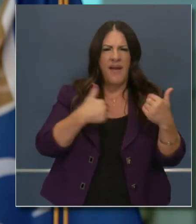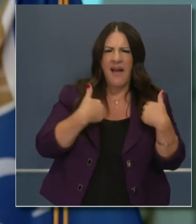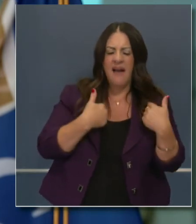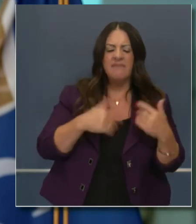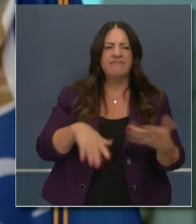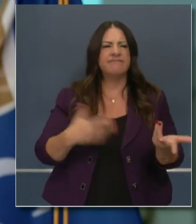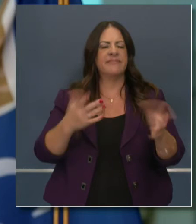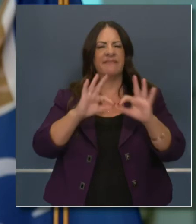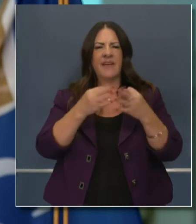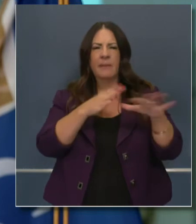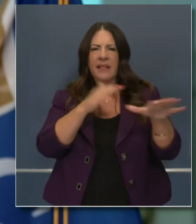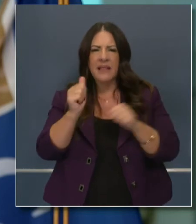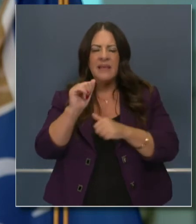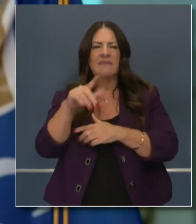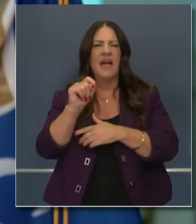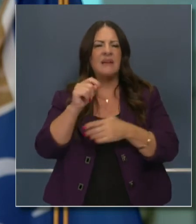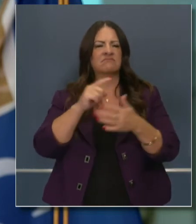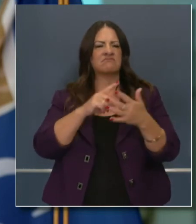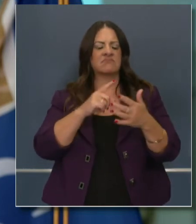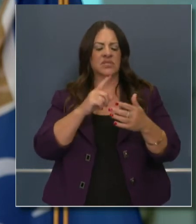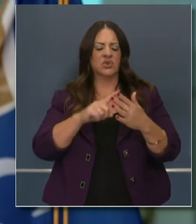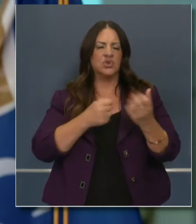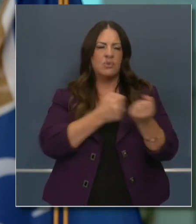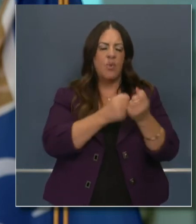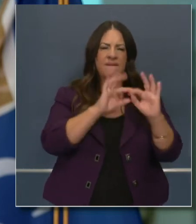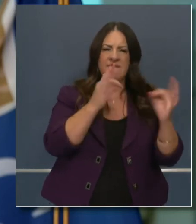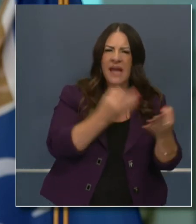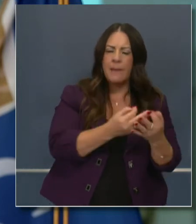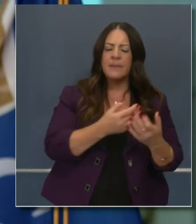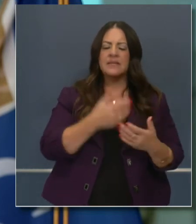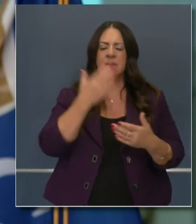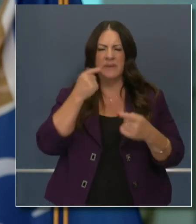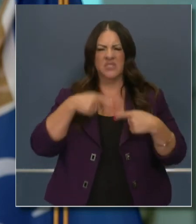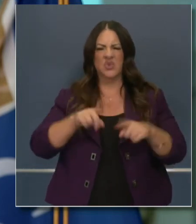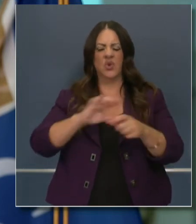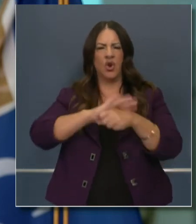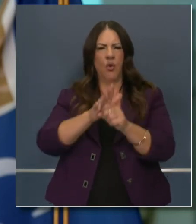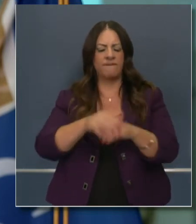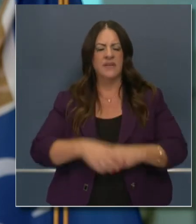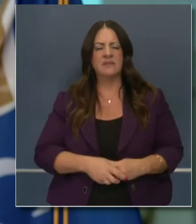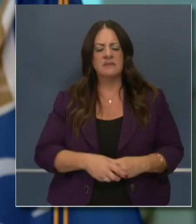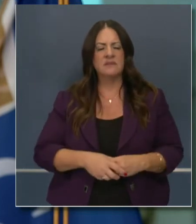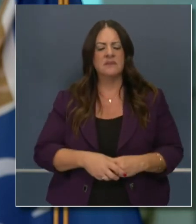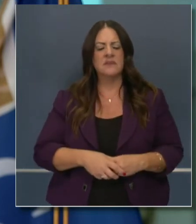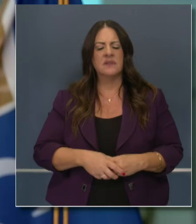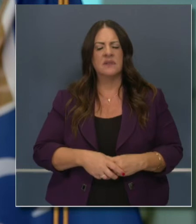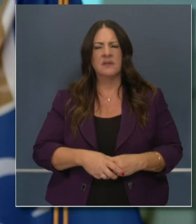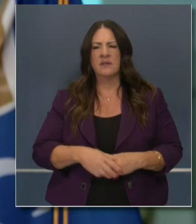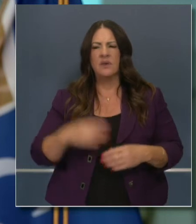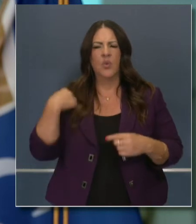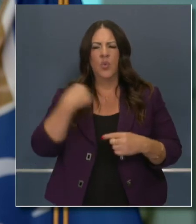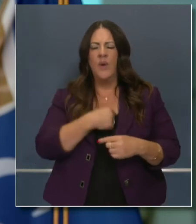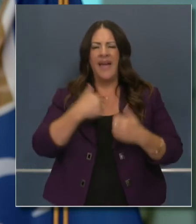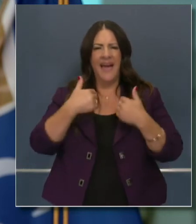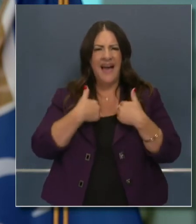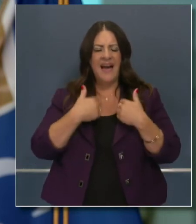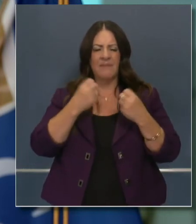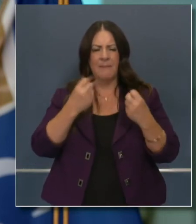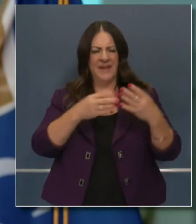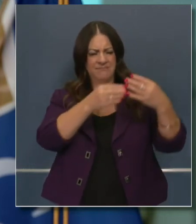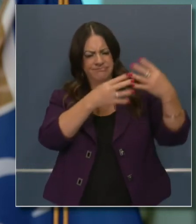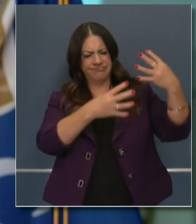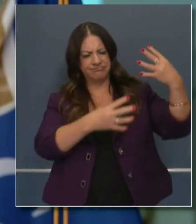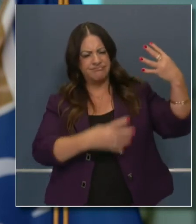billion+ into the pockets of working families over the course of the last number of months in this state. So we have a series